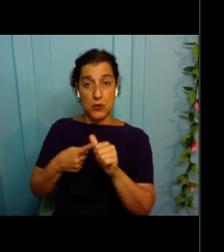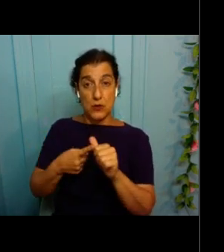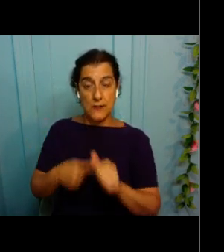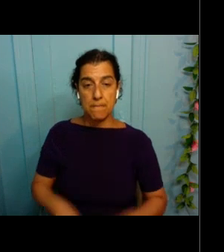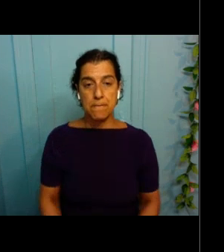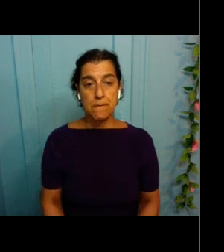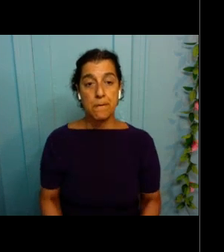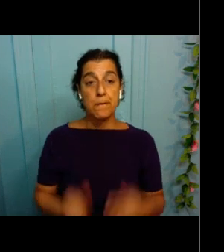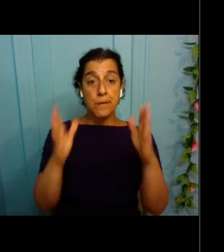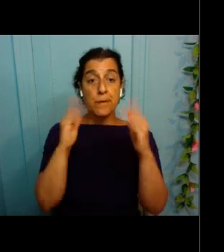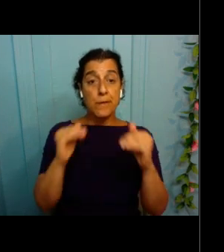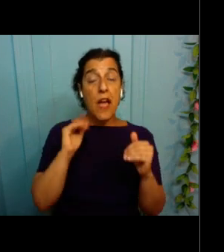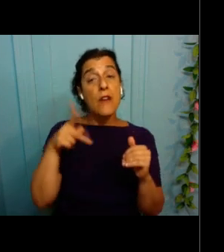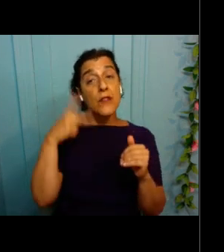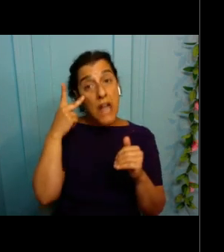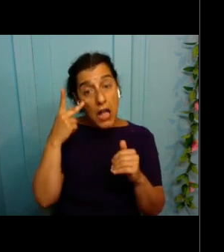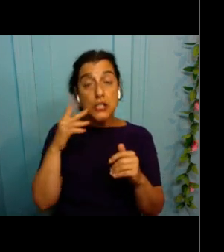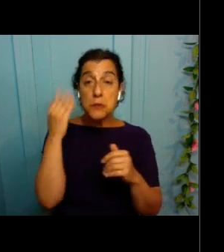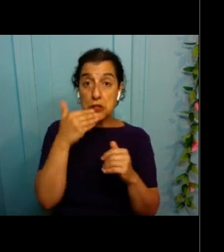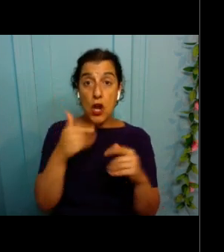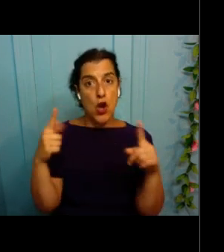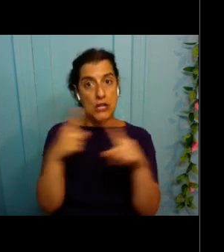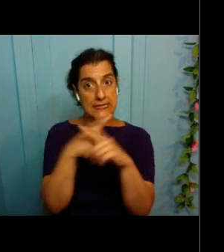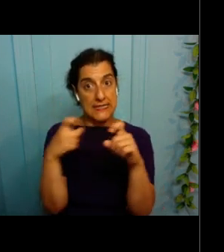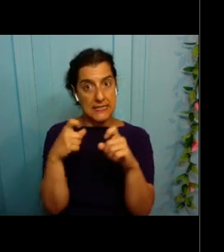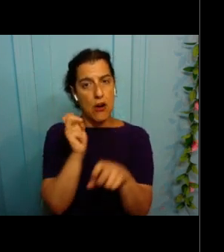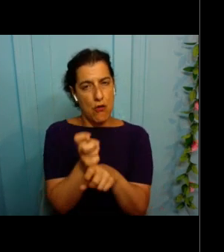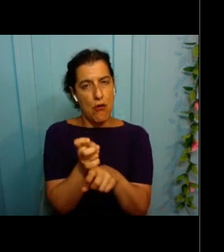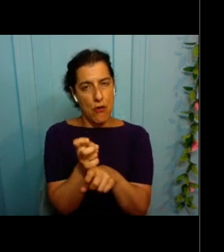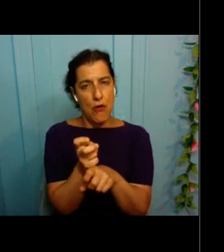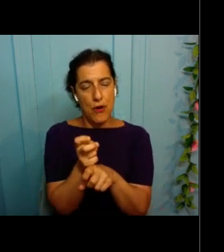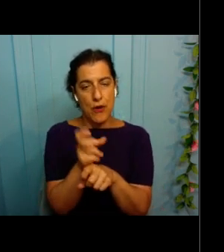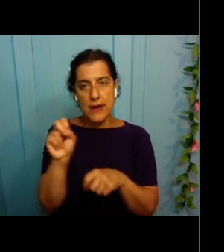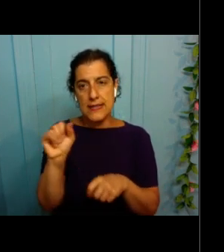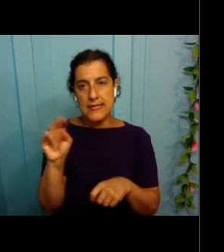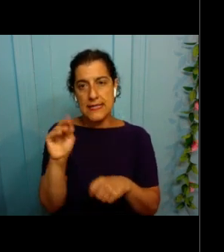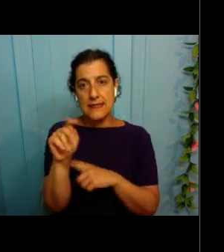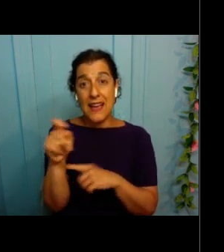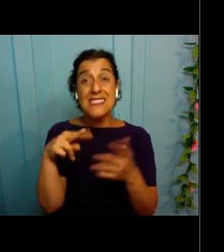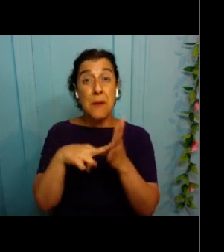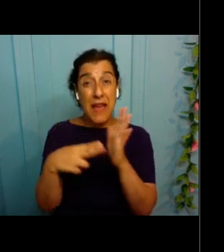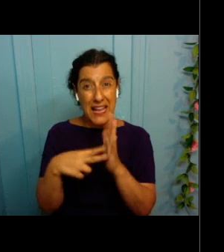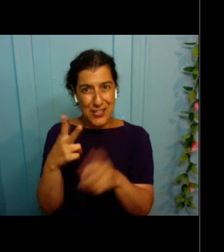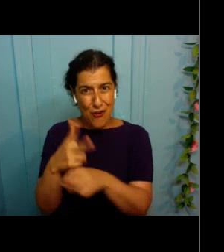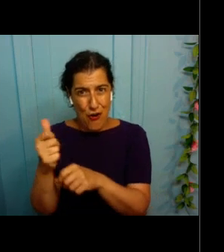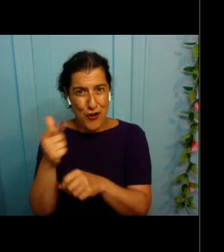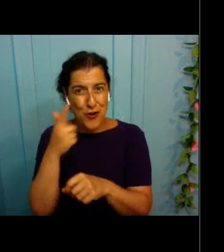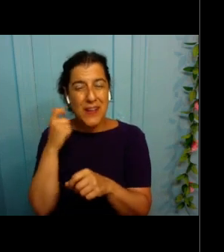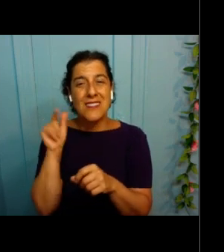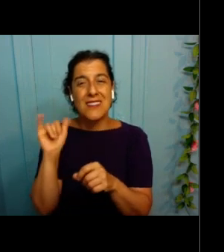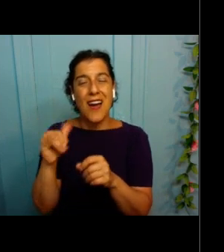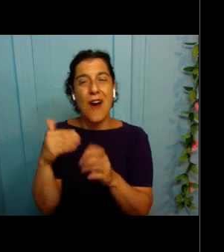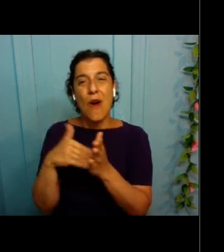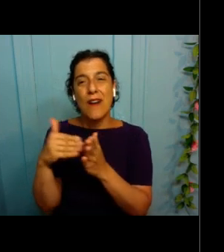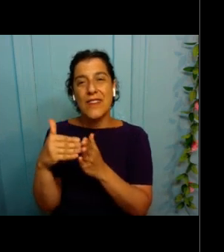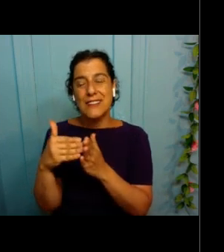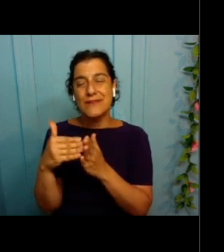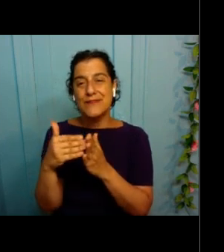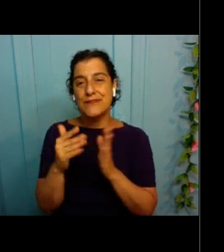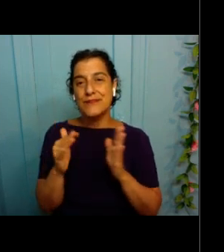Phonology was pretty easy to work on. Syntax was hard, and semantics is even harder because it's often